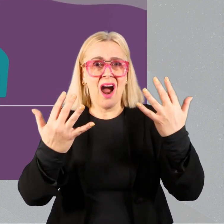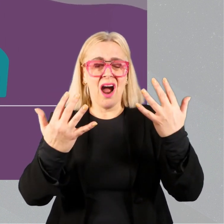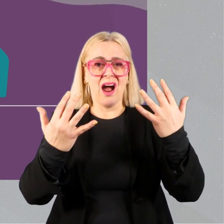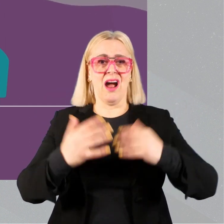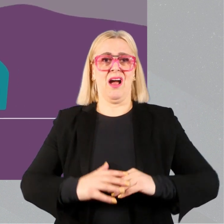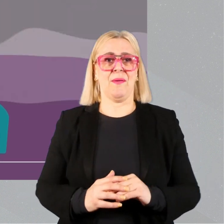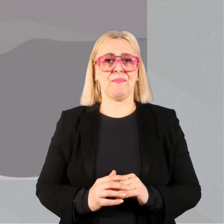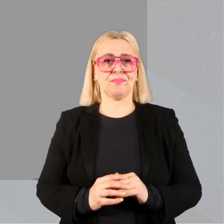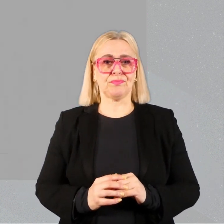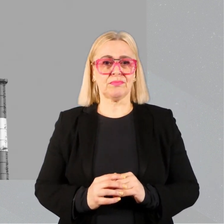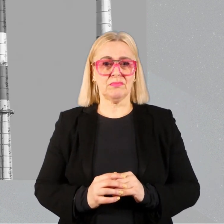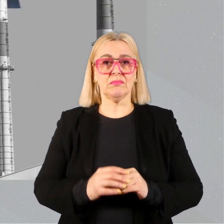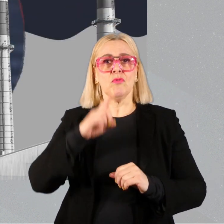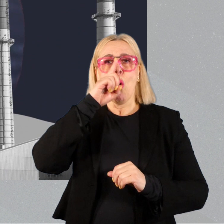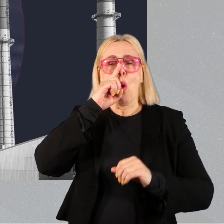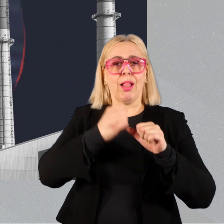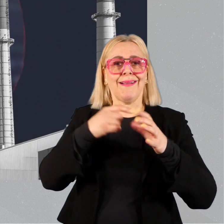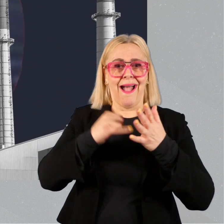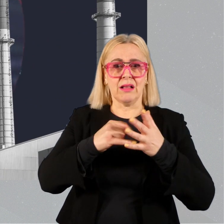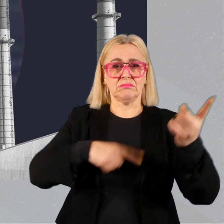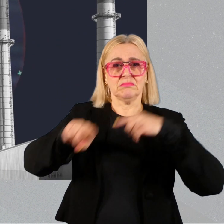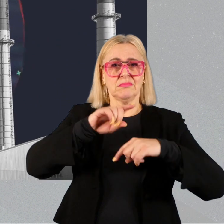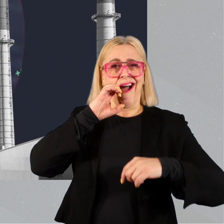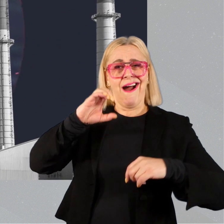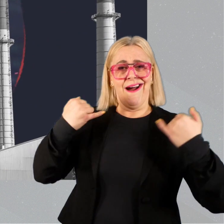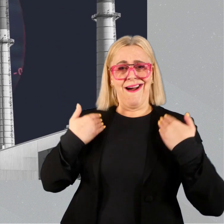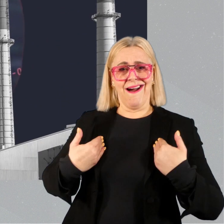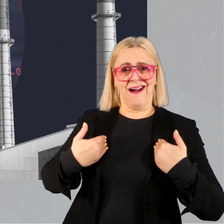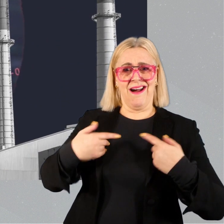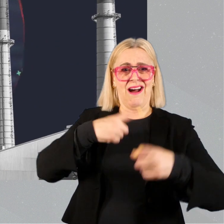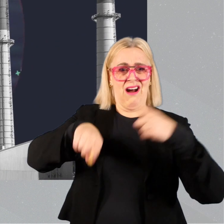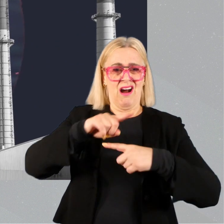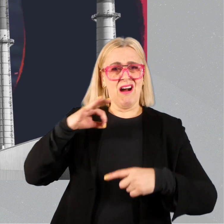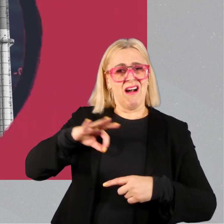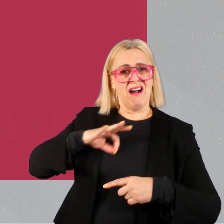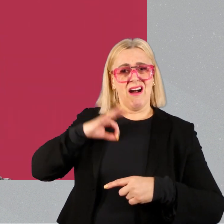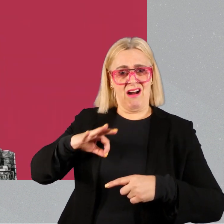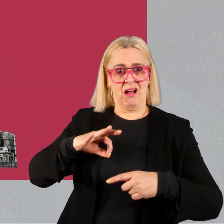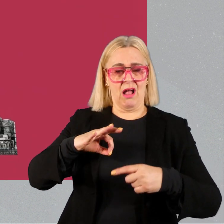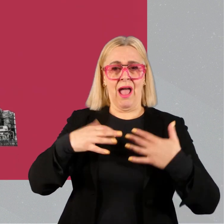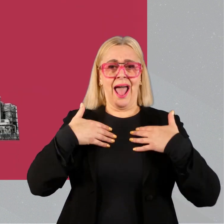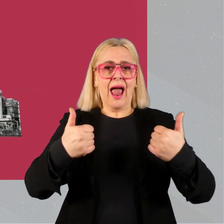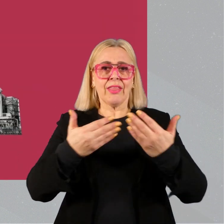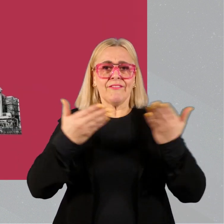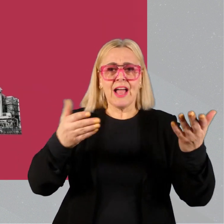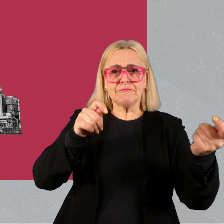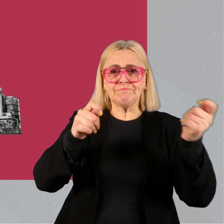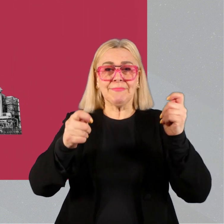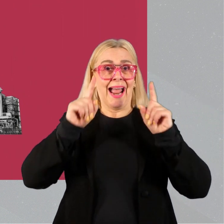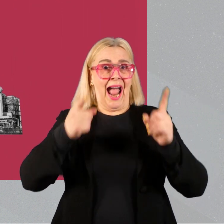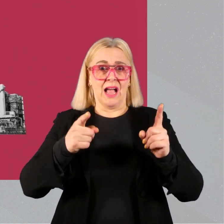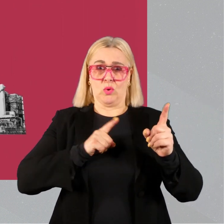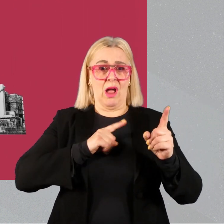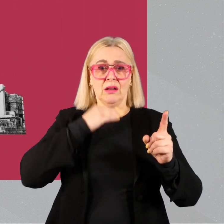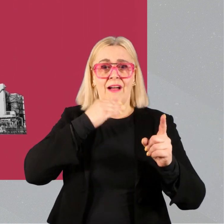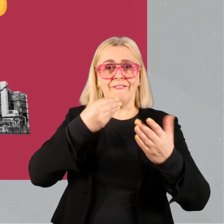homes. And while oil and gas giants are making record profits, a just, healthy transition is undercut by a